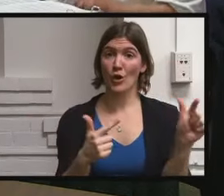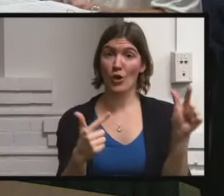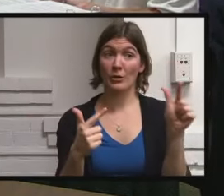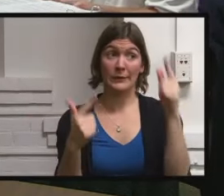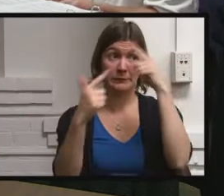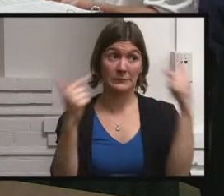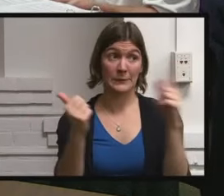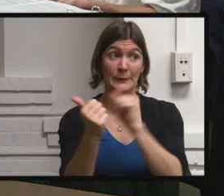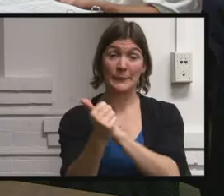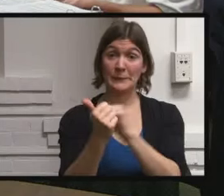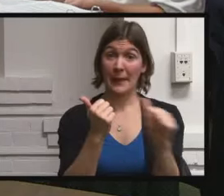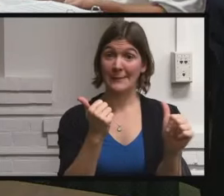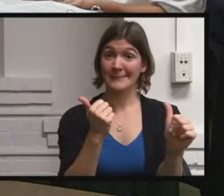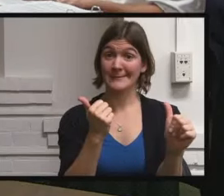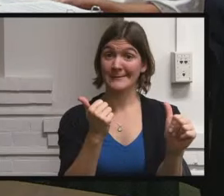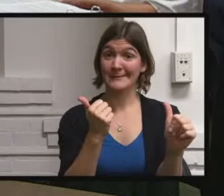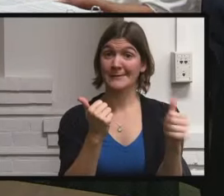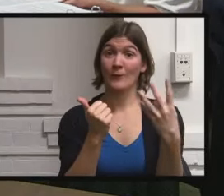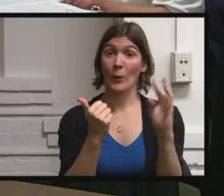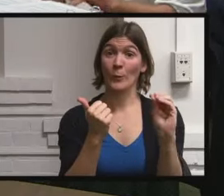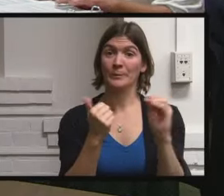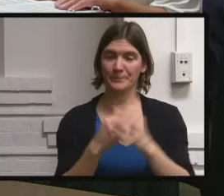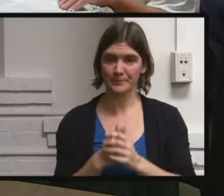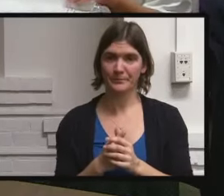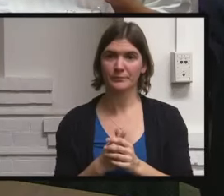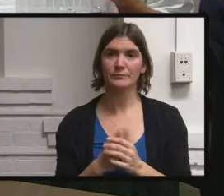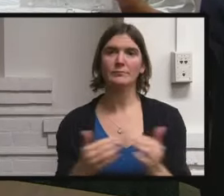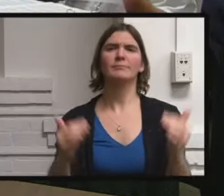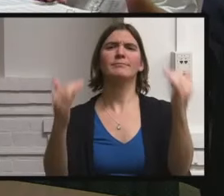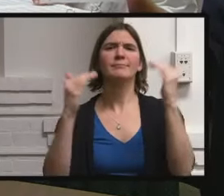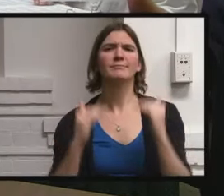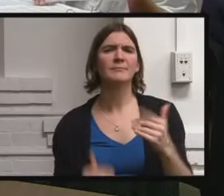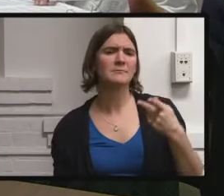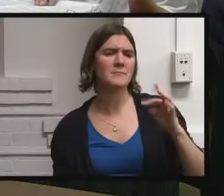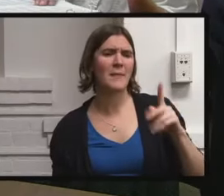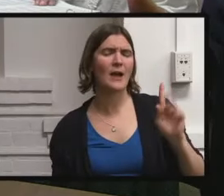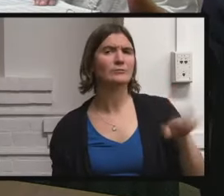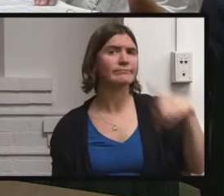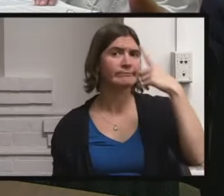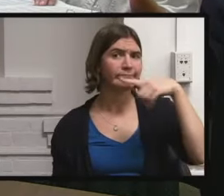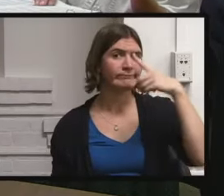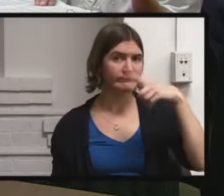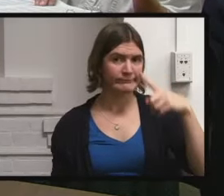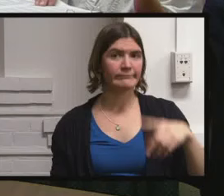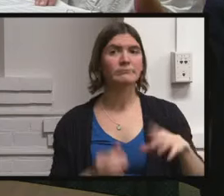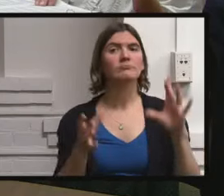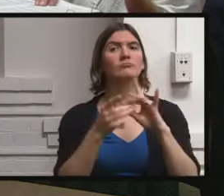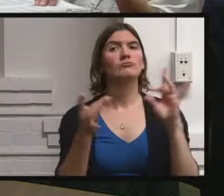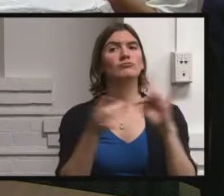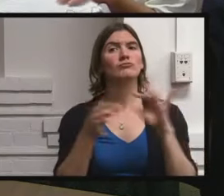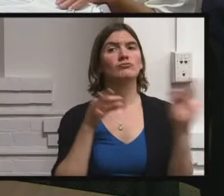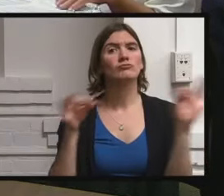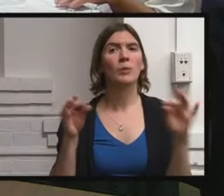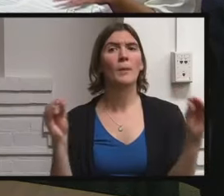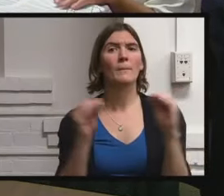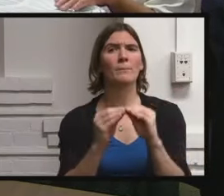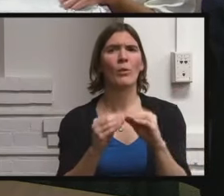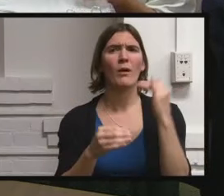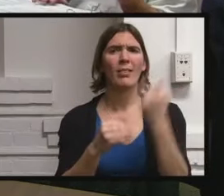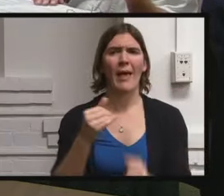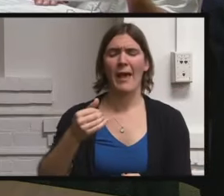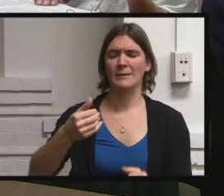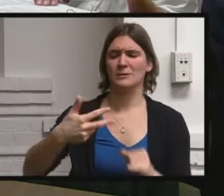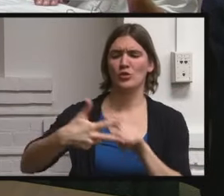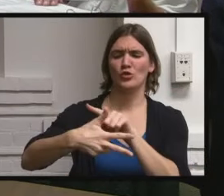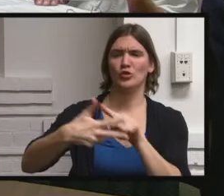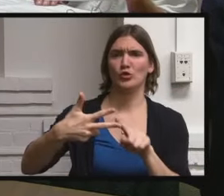opposed or abstaining? That carries 4-0. And then, Patrick, if you would talk about the last